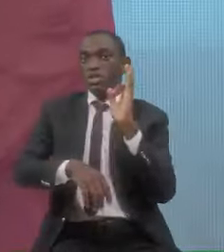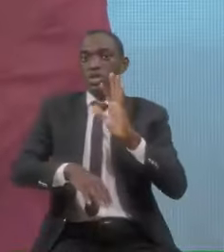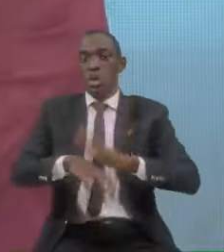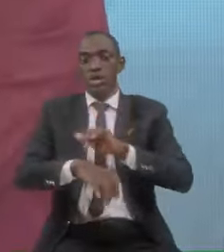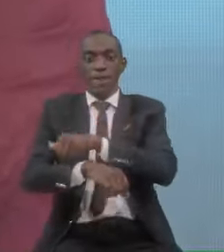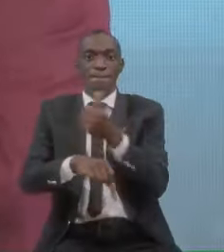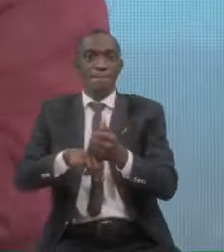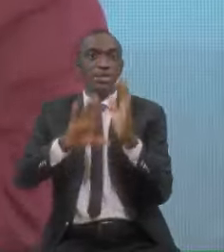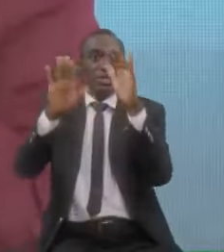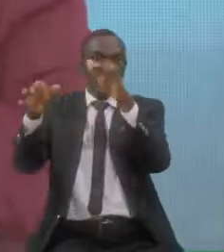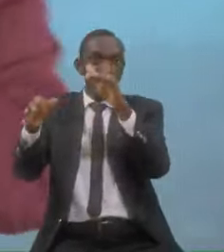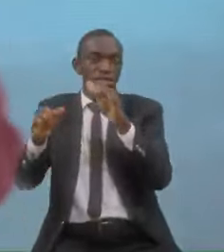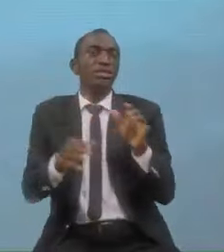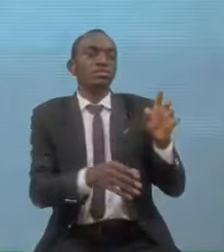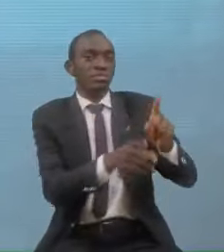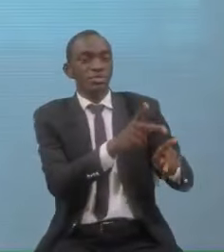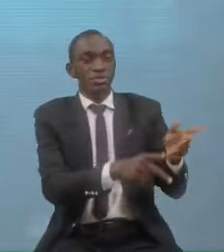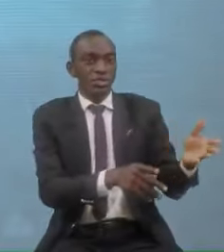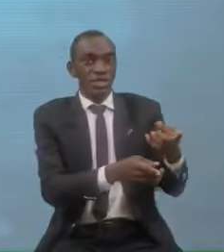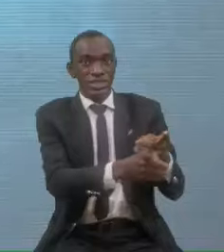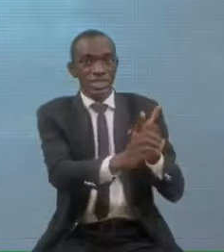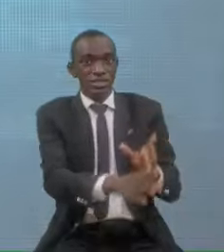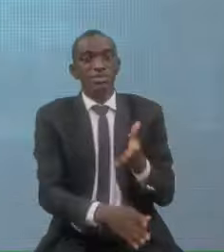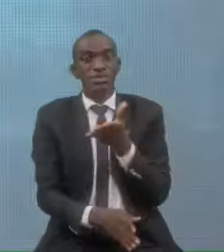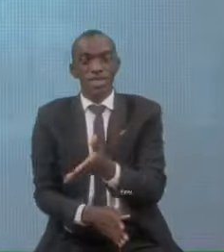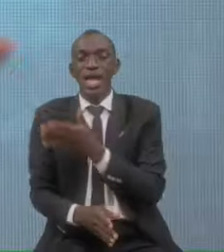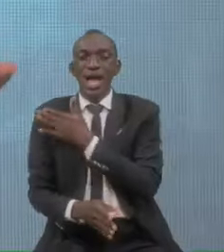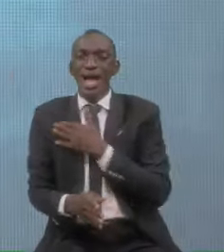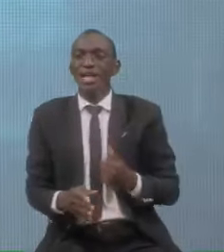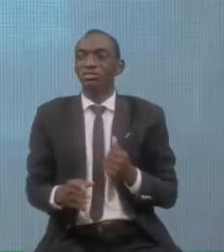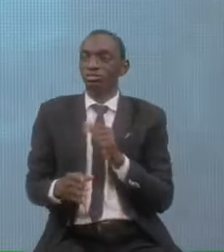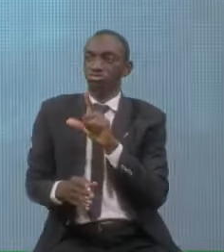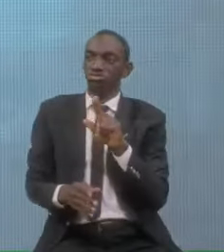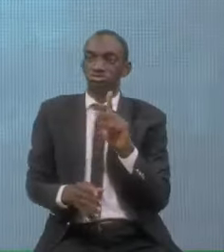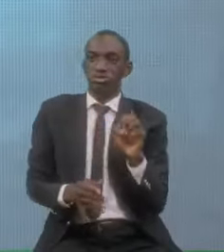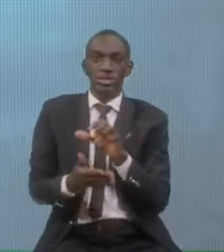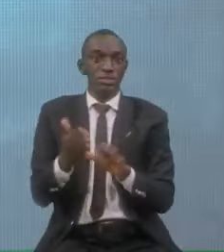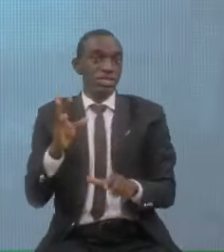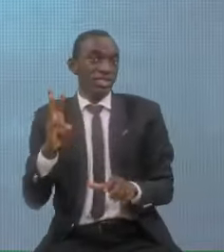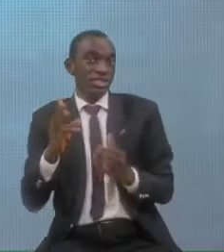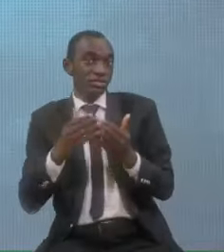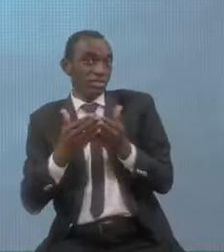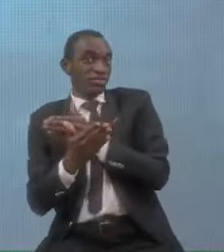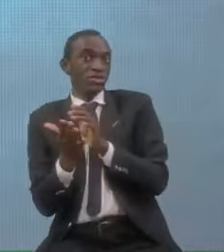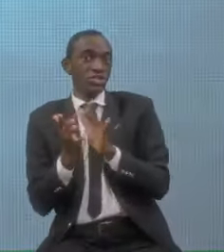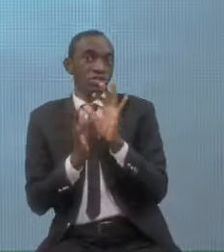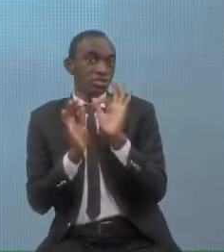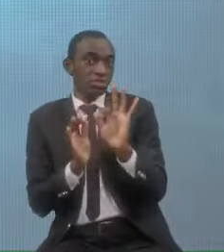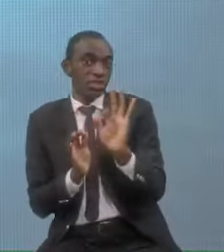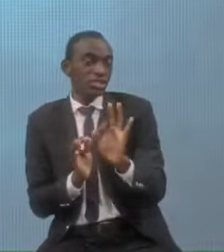chapter 6. They were here. They heard all the answers he gave to all the questions of